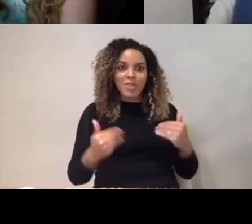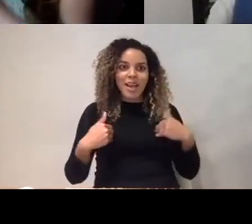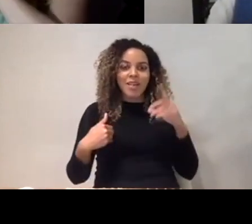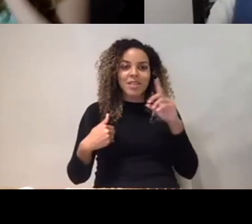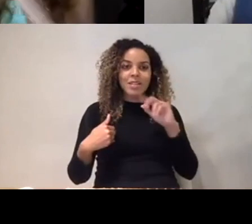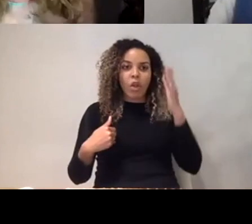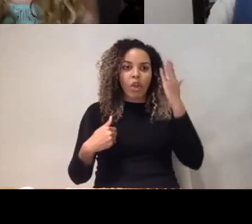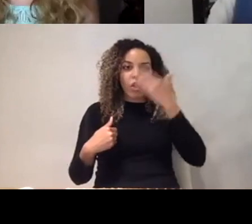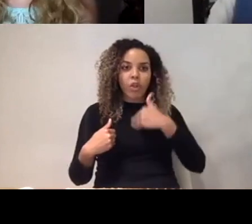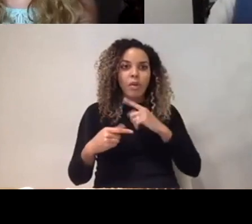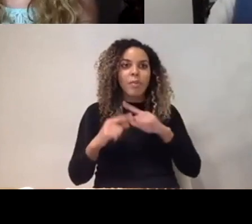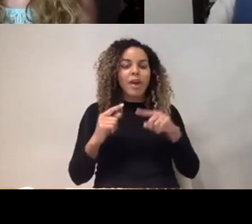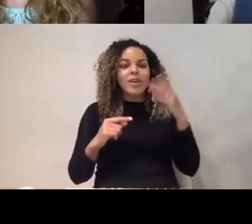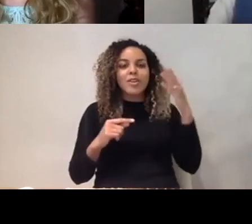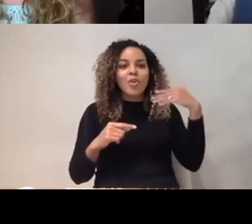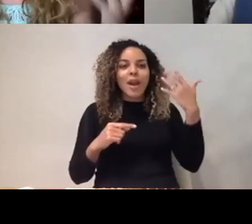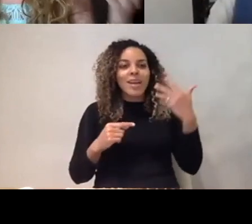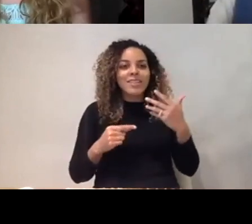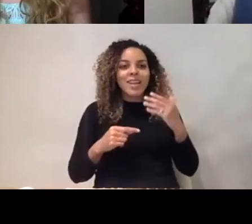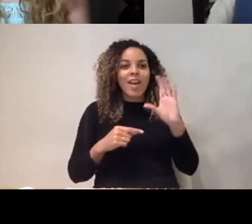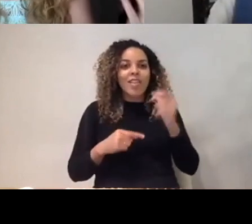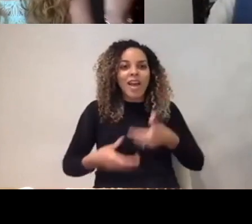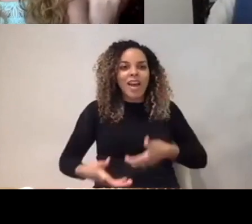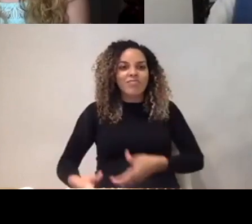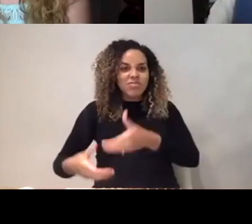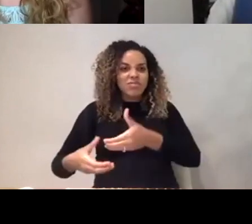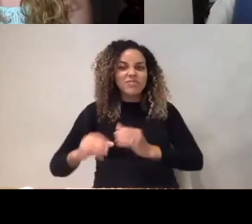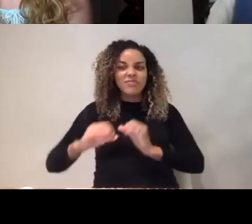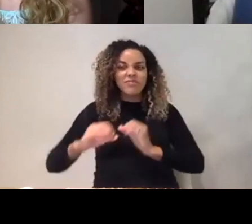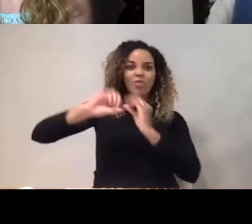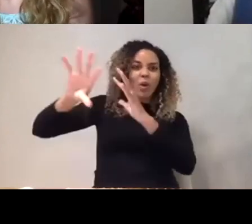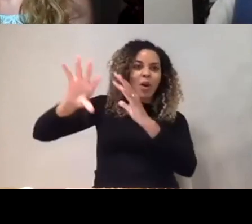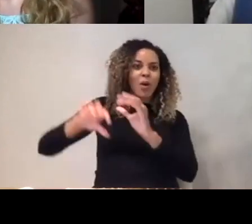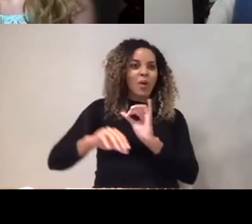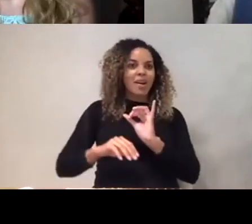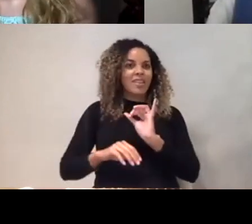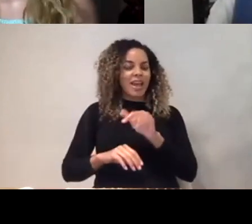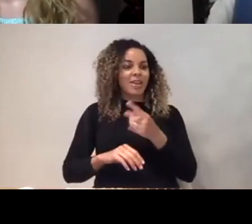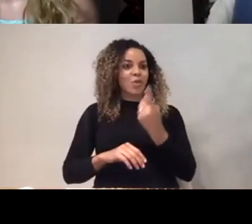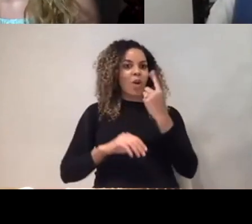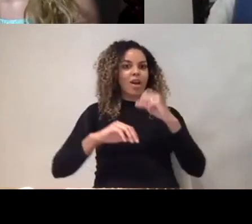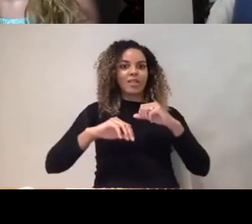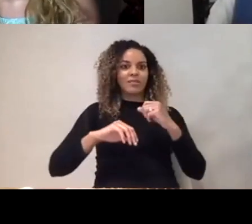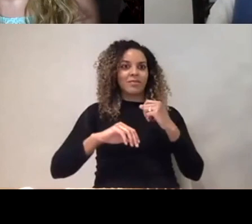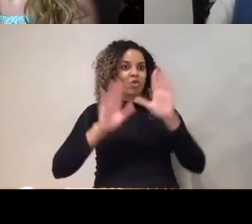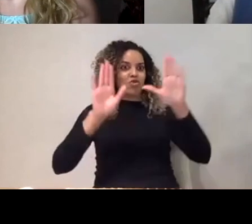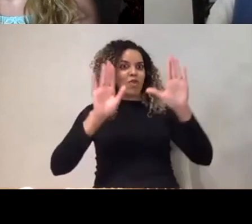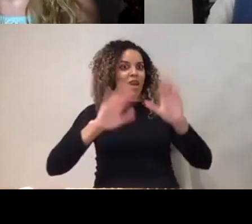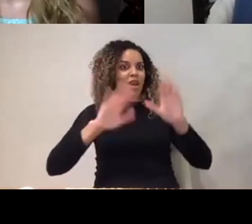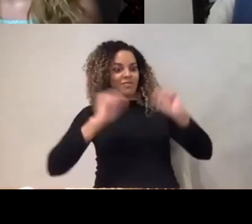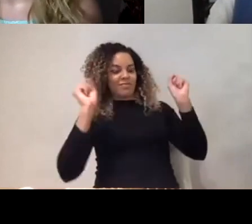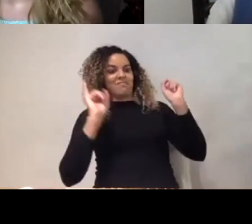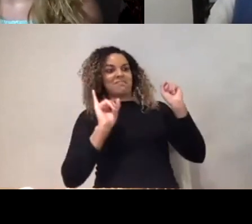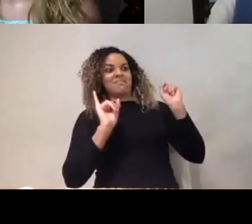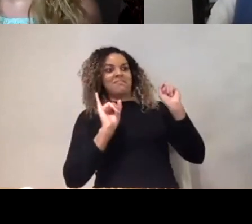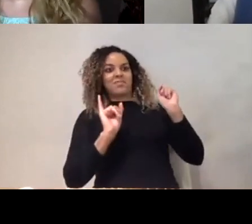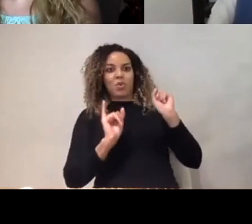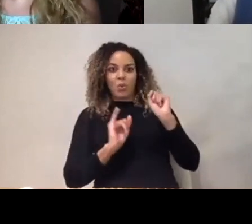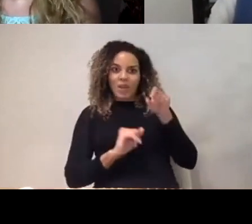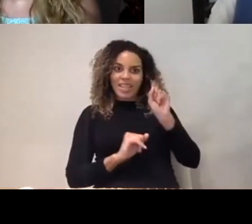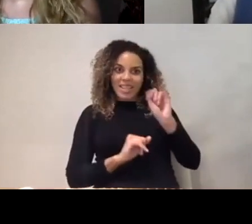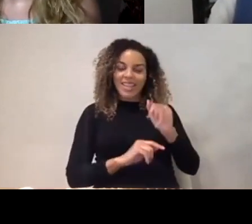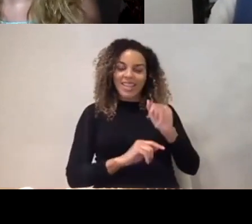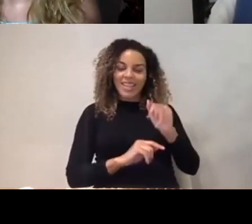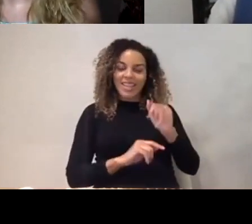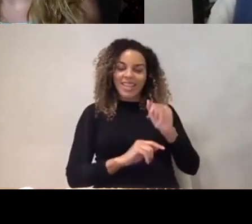your leg and just throwing it across the room. That is one of the greatest reveals, and we need more moments like that so people can connect with